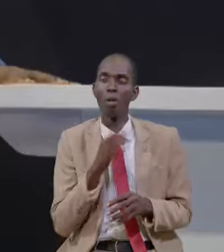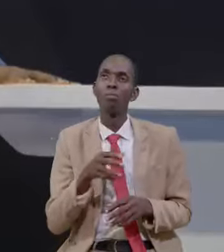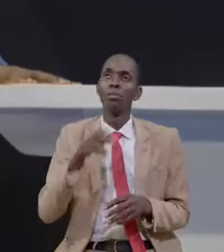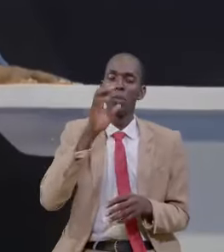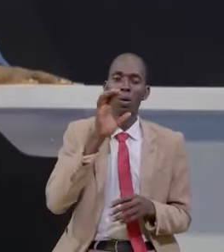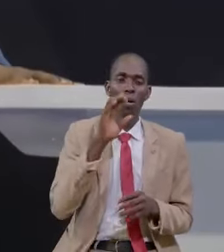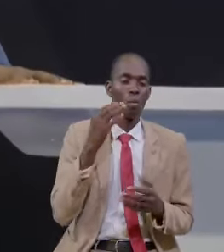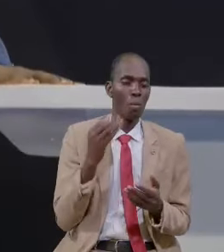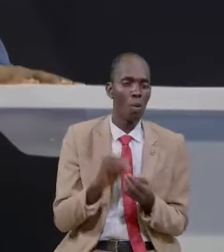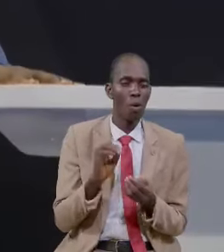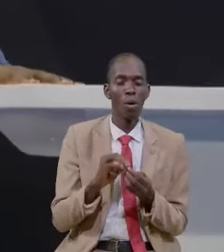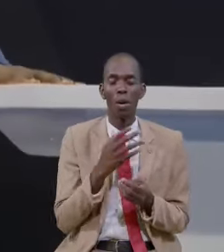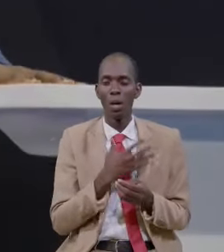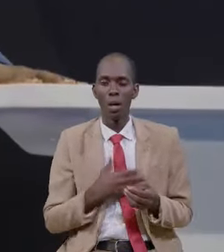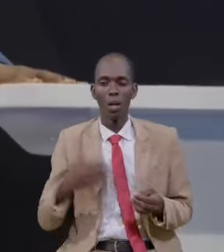whitish thing,